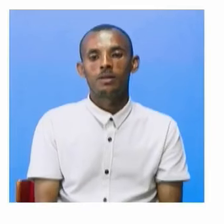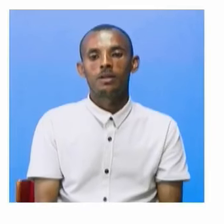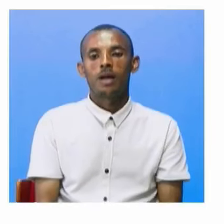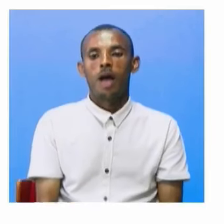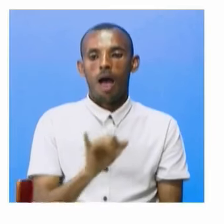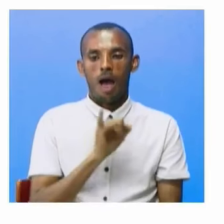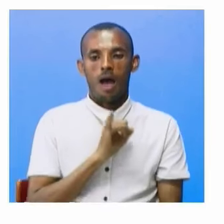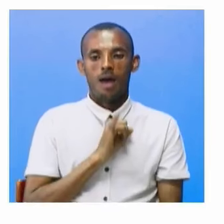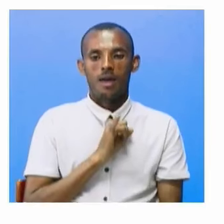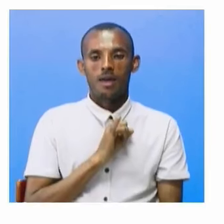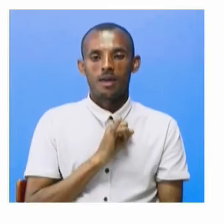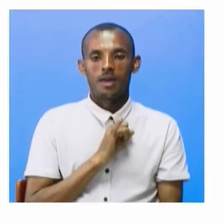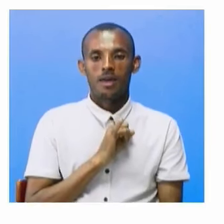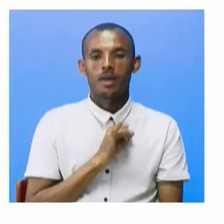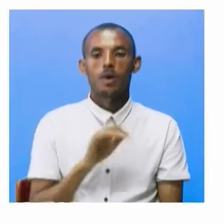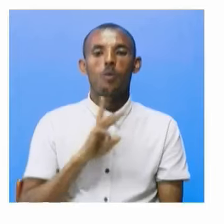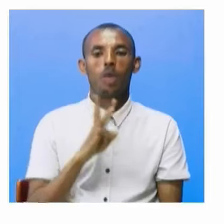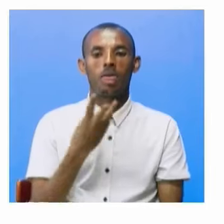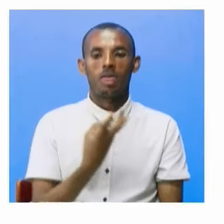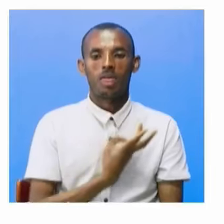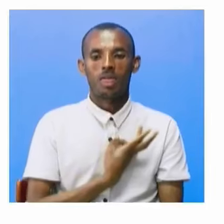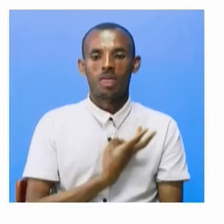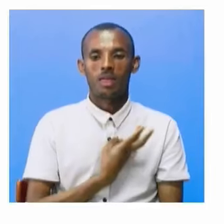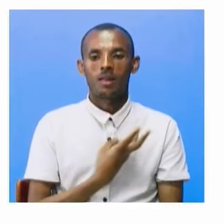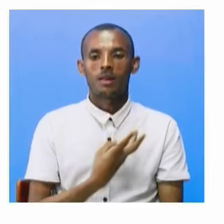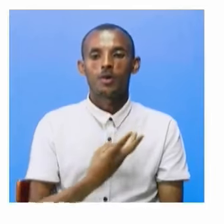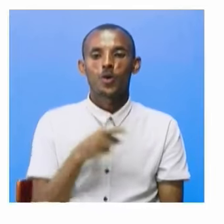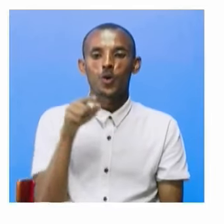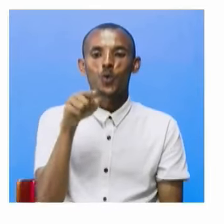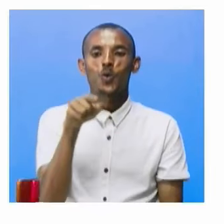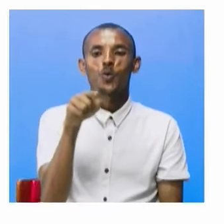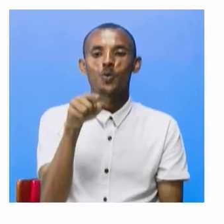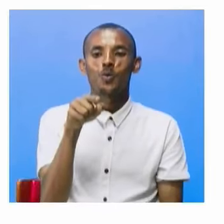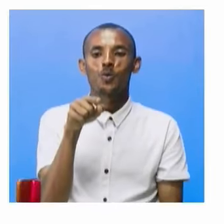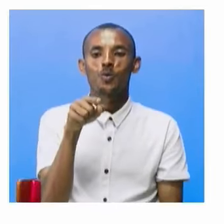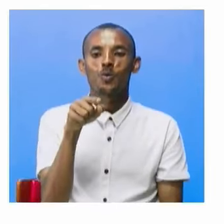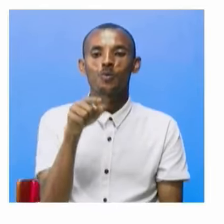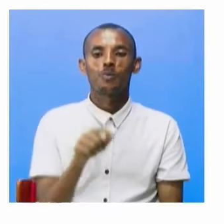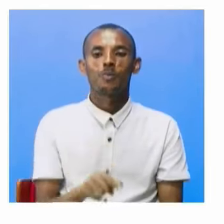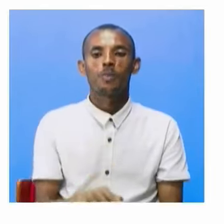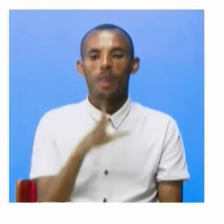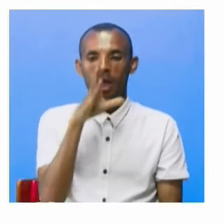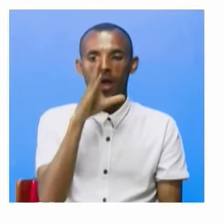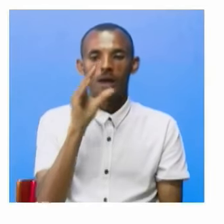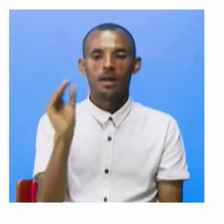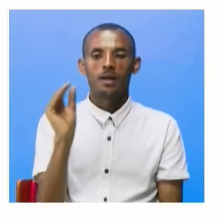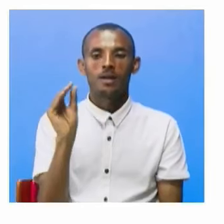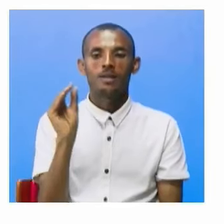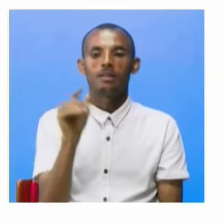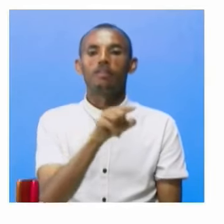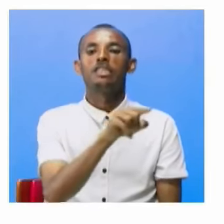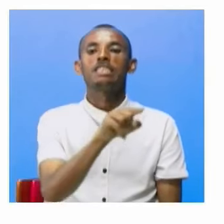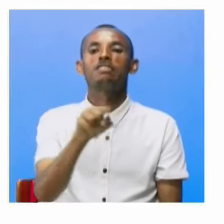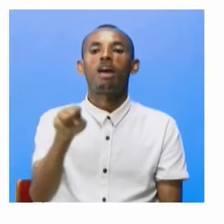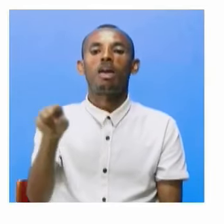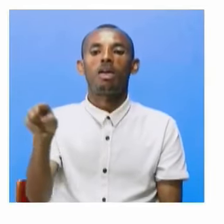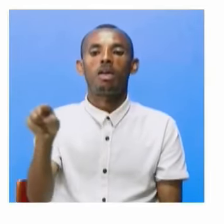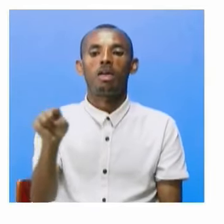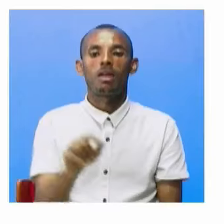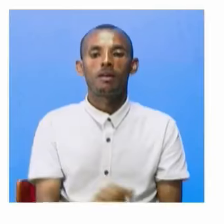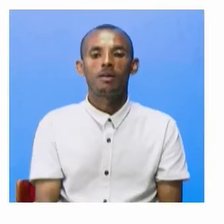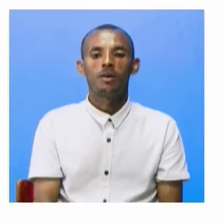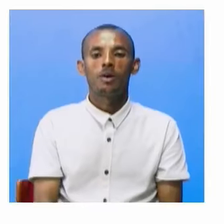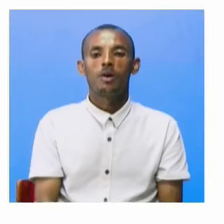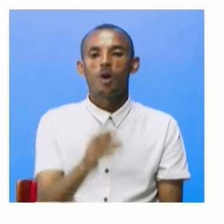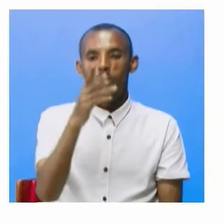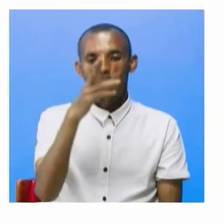I, we, you, and they.